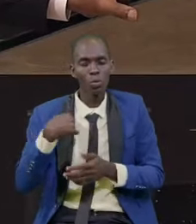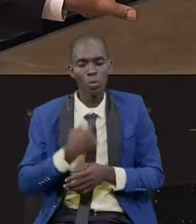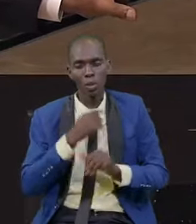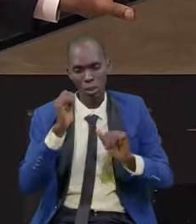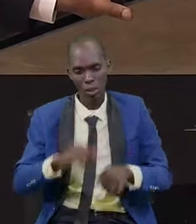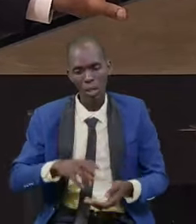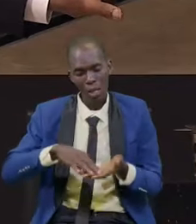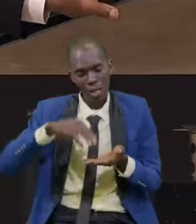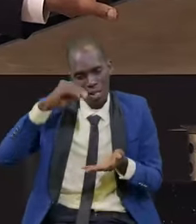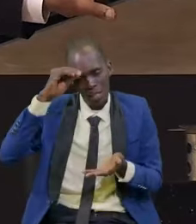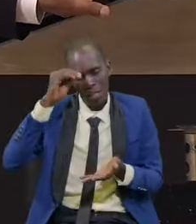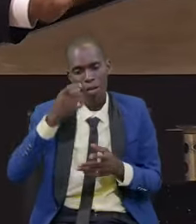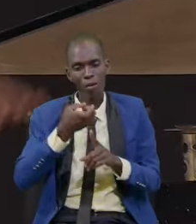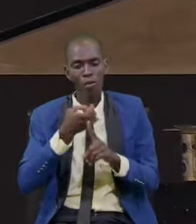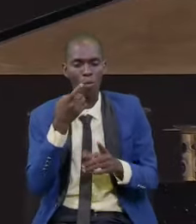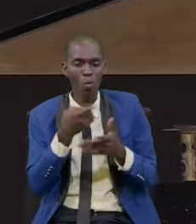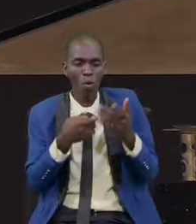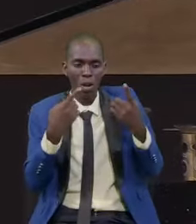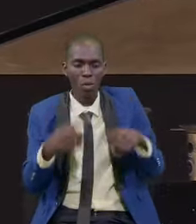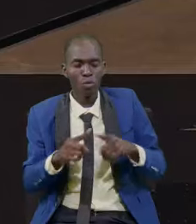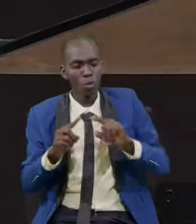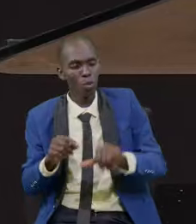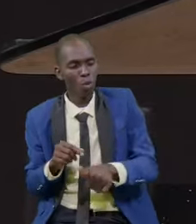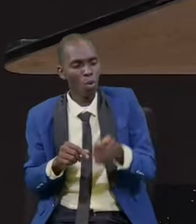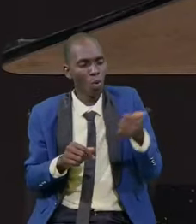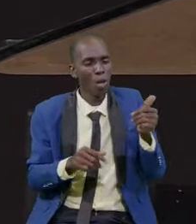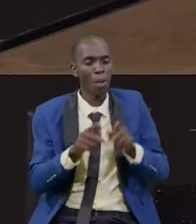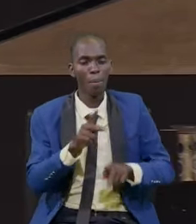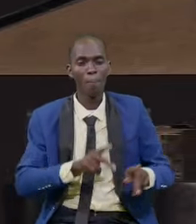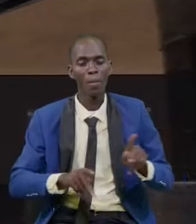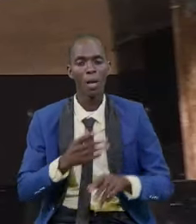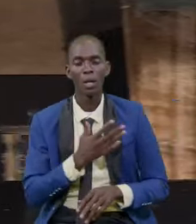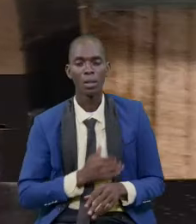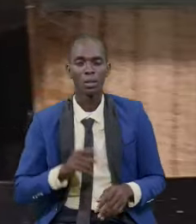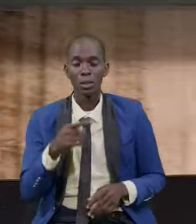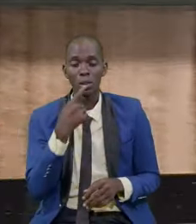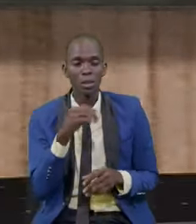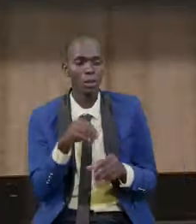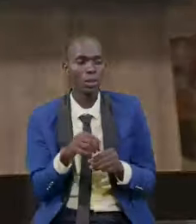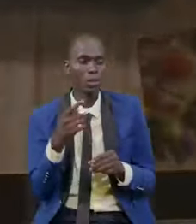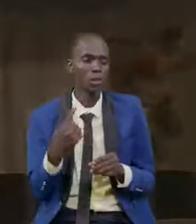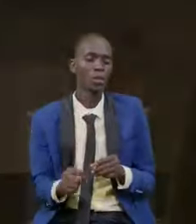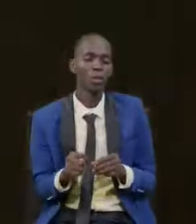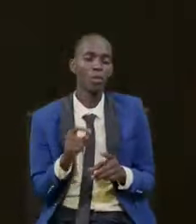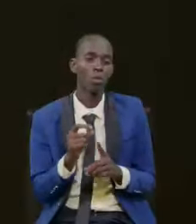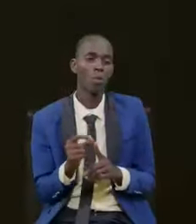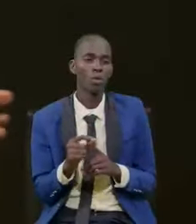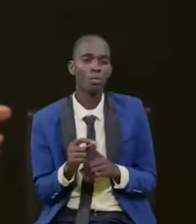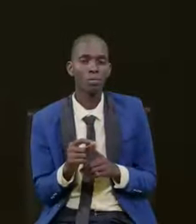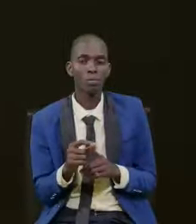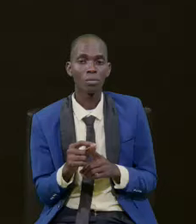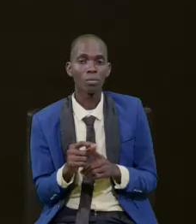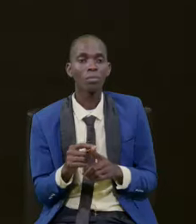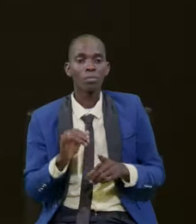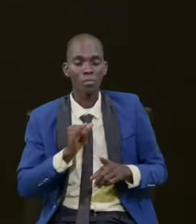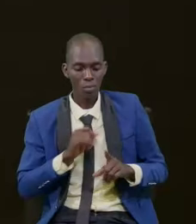learn from what has happened to other people. And it says in the word, it says, I dwell in